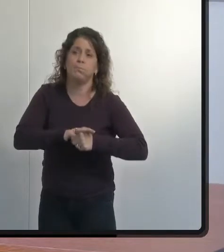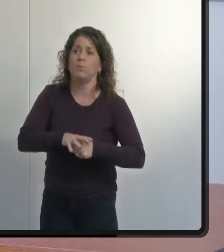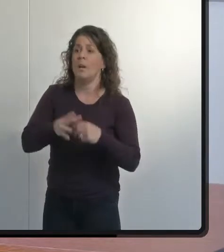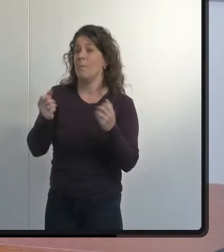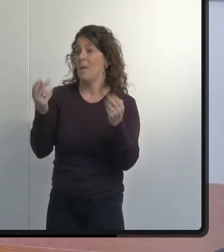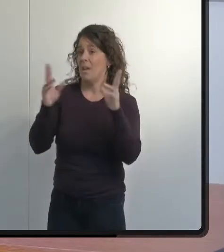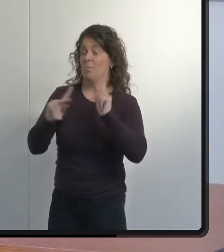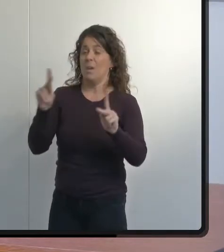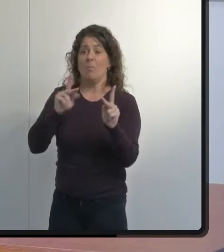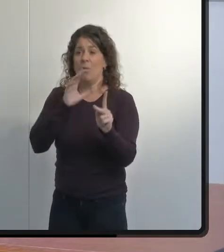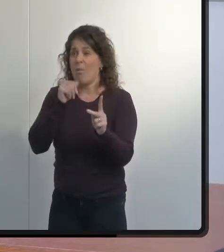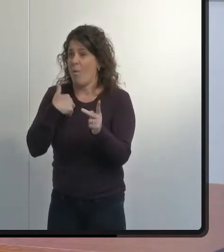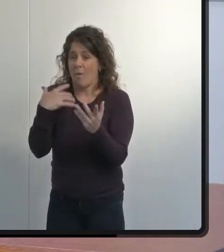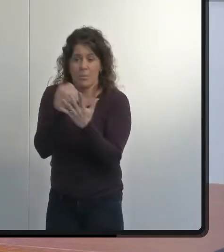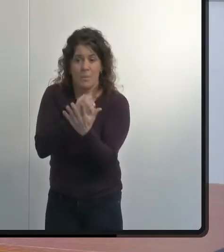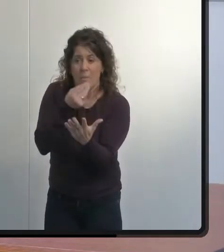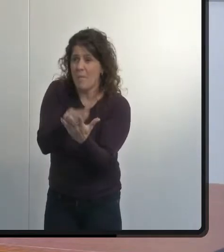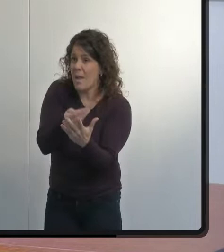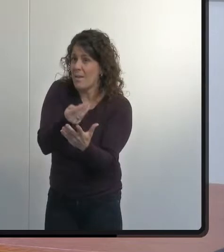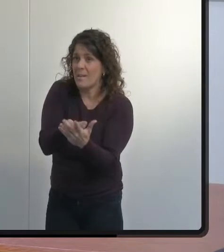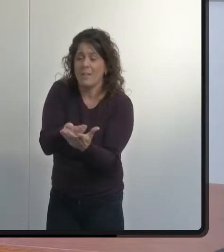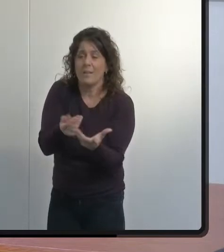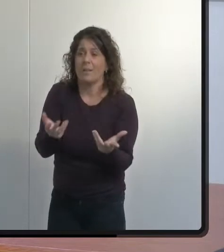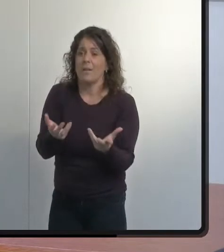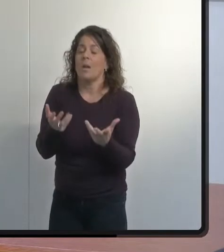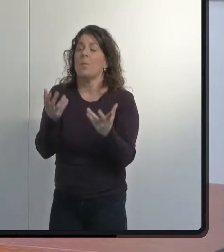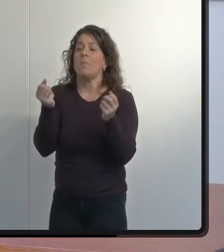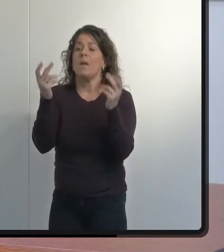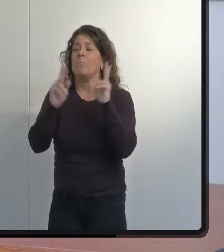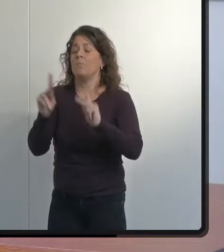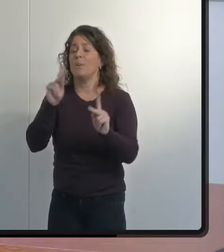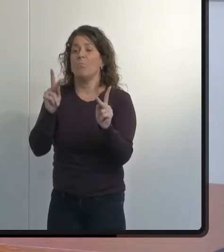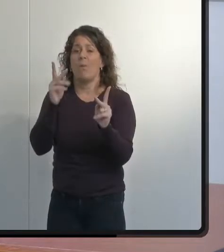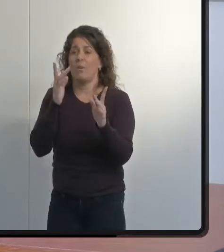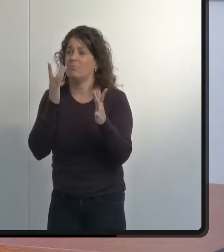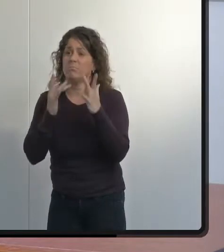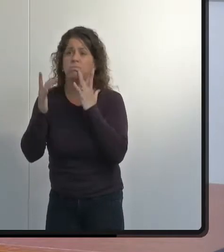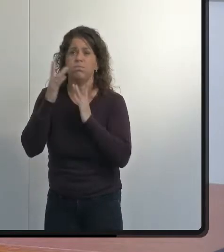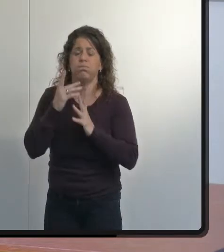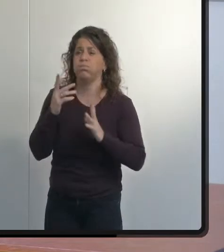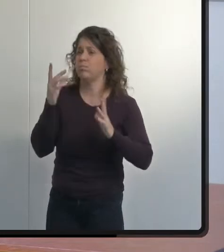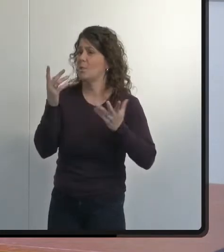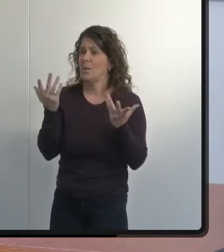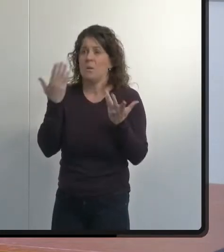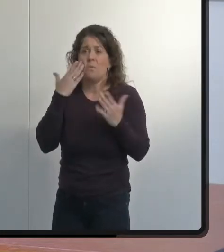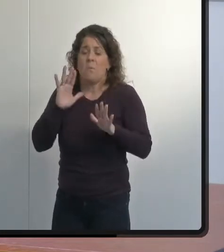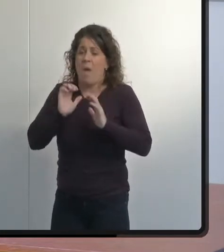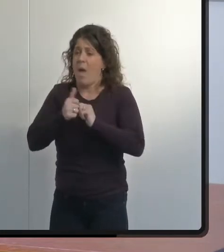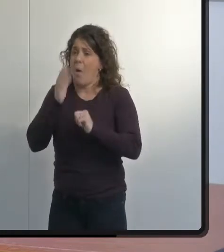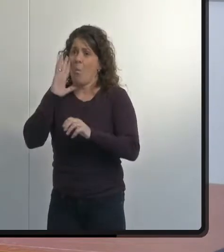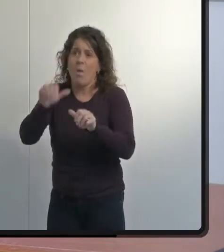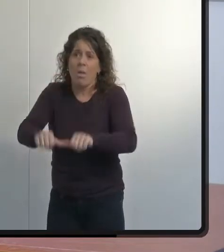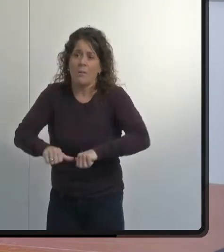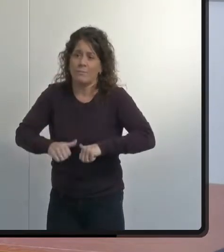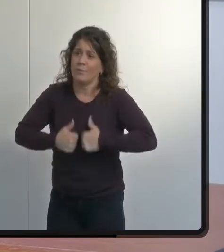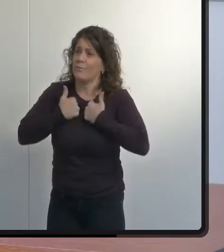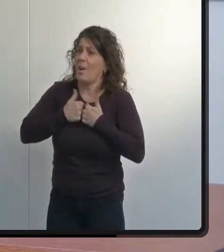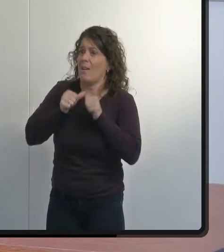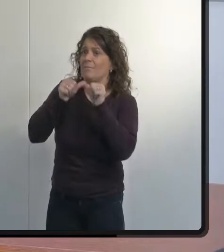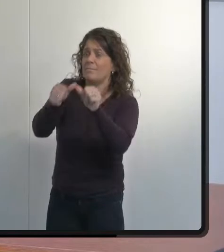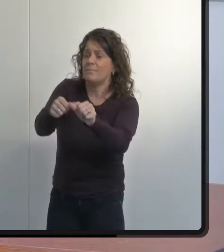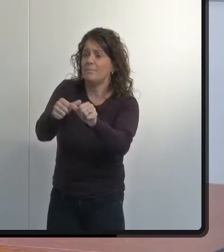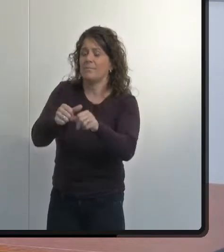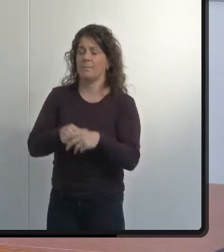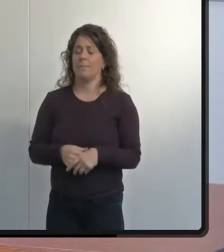many, and small businesses wondering how they will survive. There is no doubt a temptation to